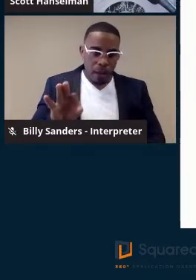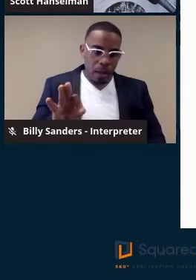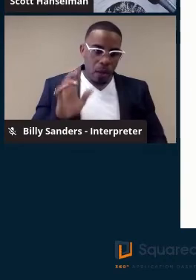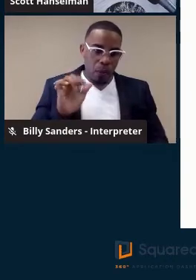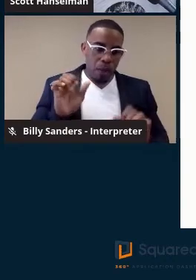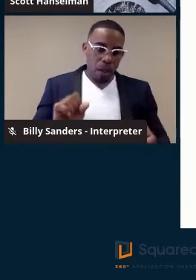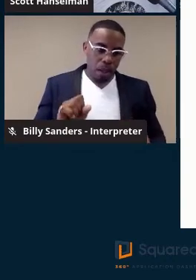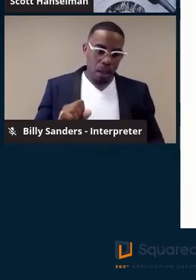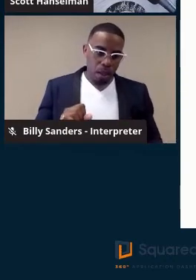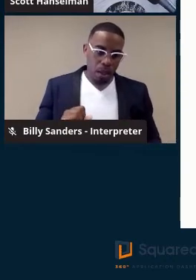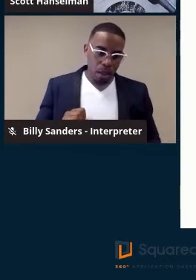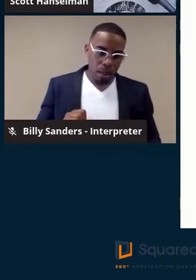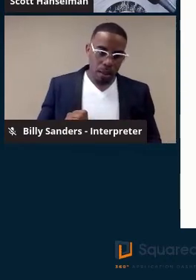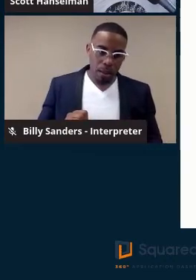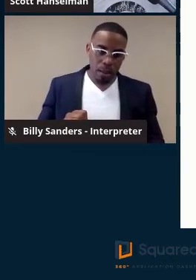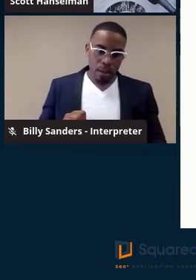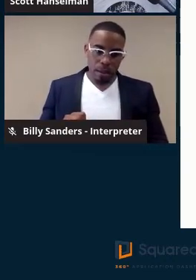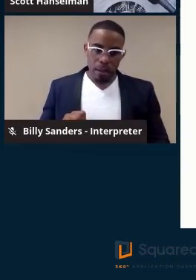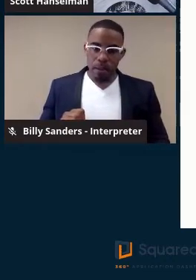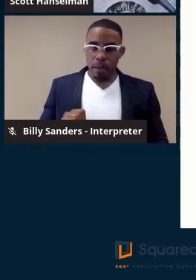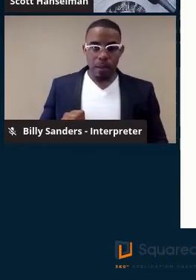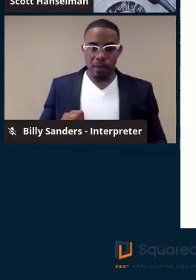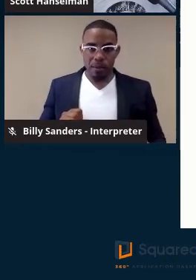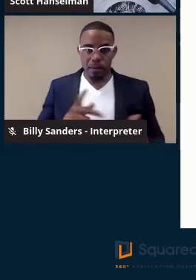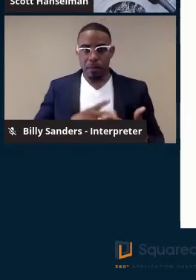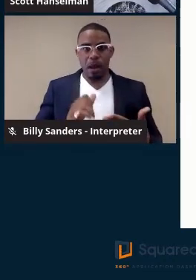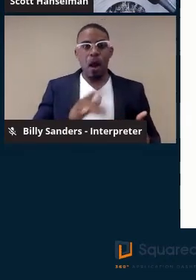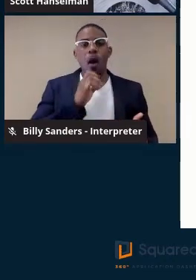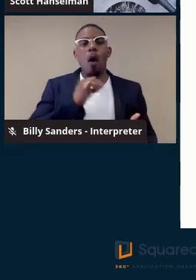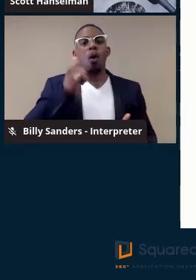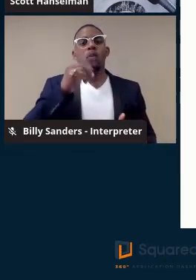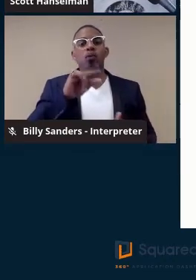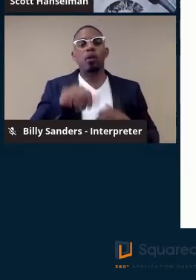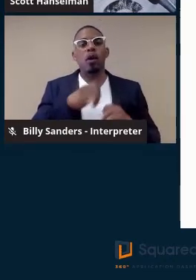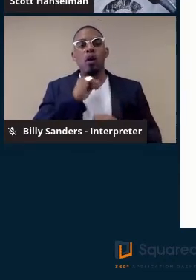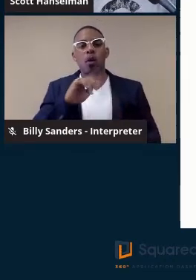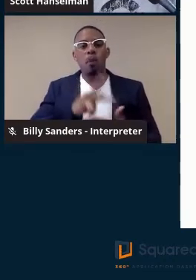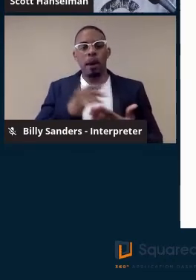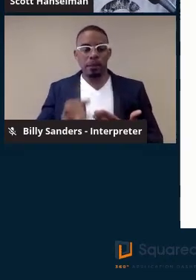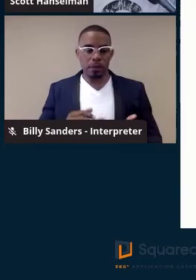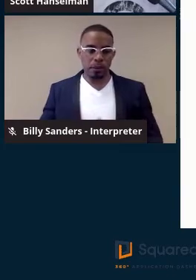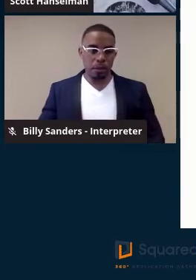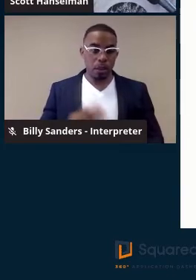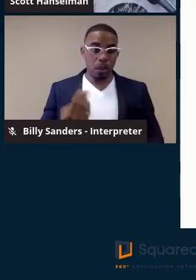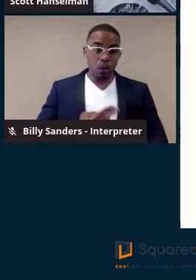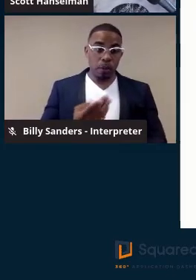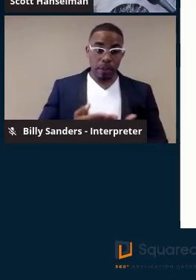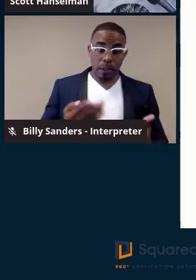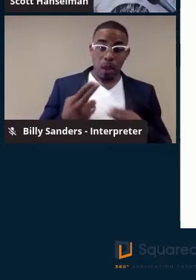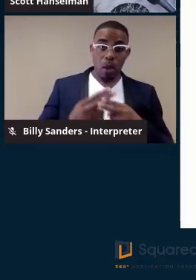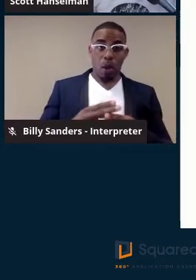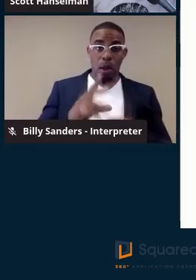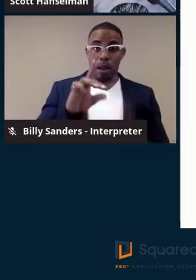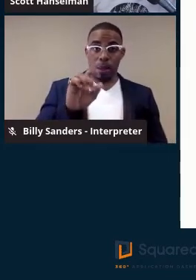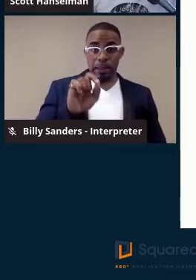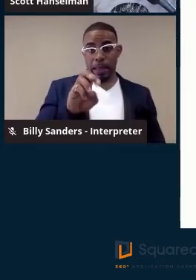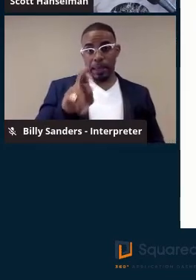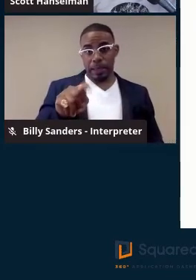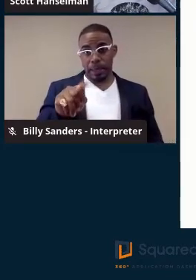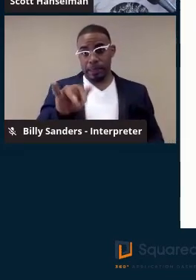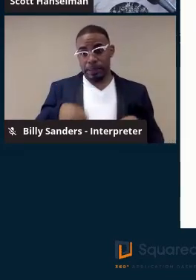could compile these projects, these older 20-year-old projects, using a thing called the .NET